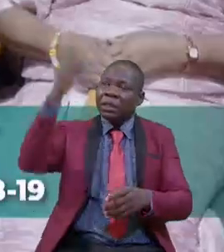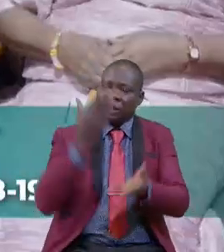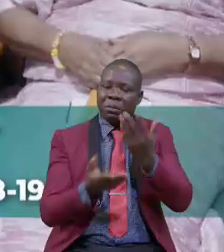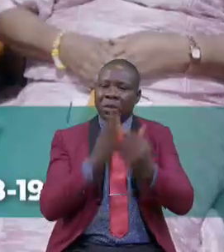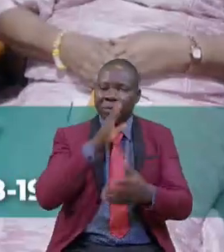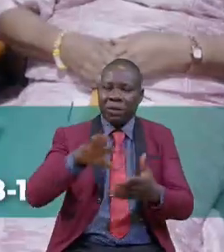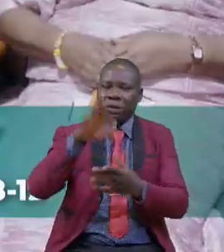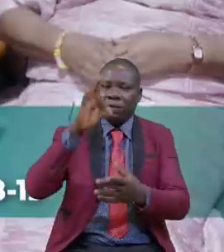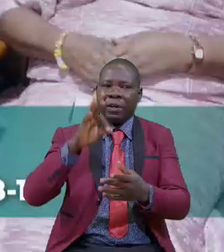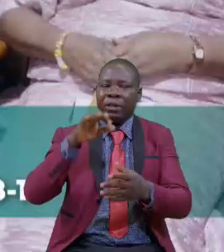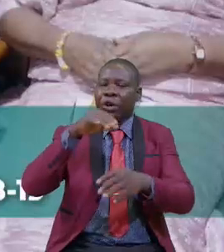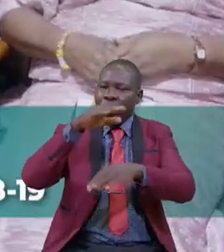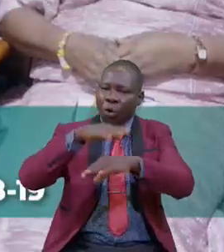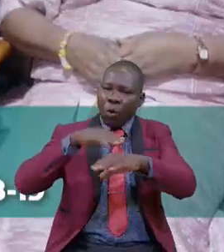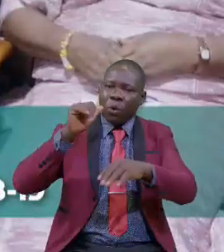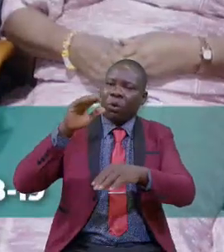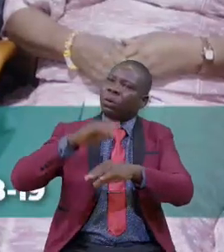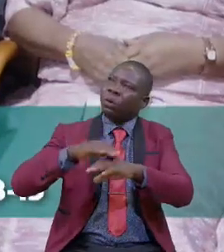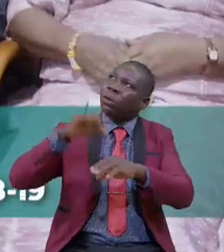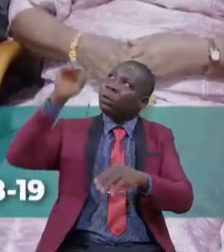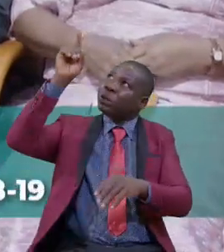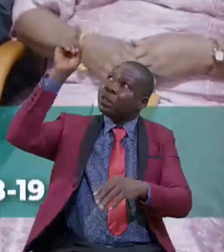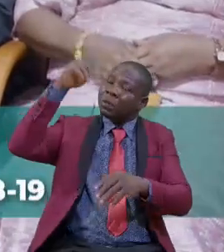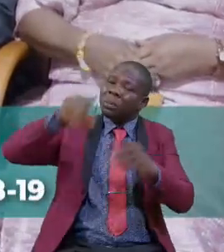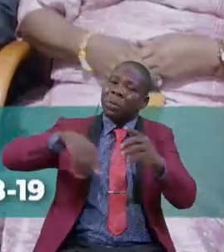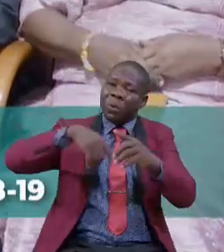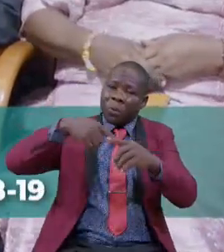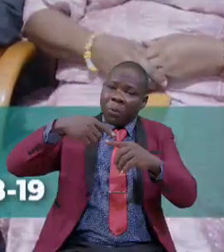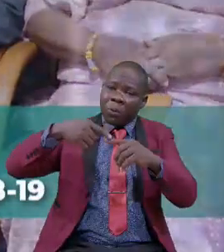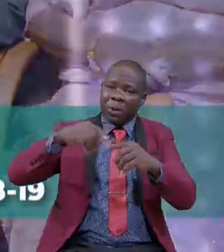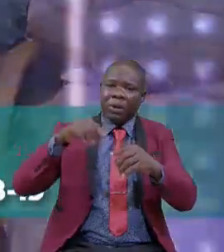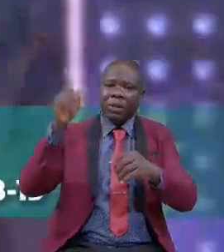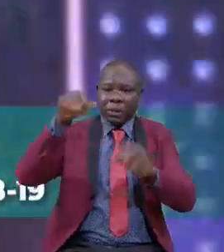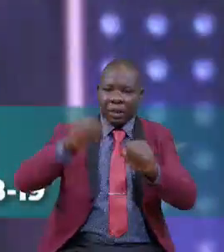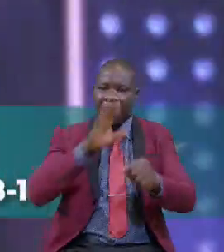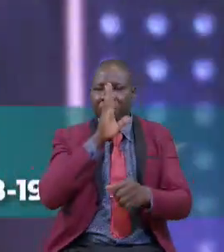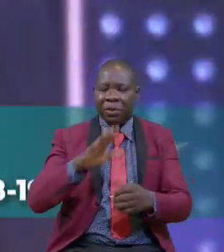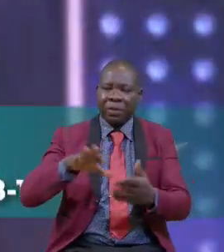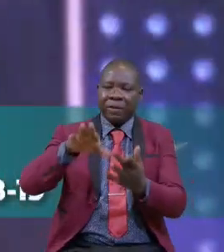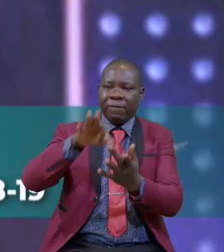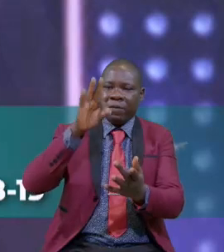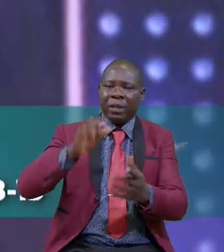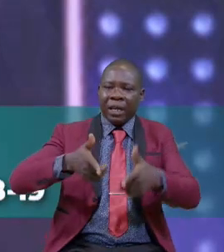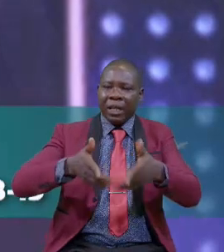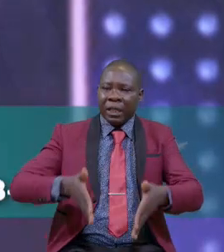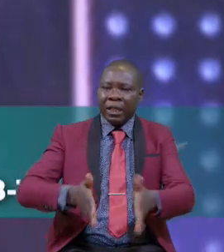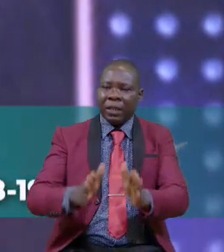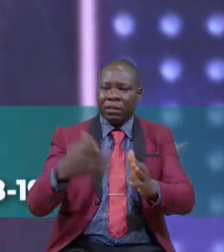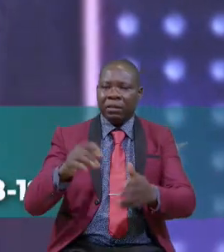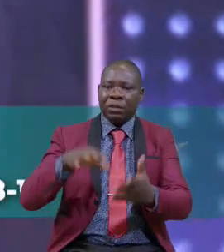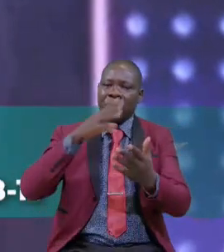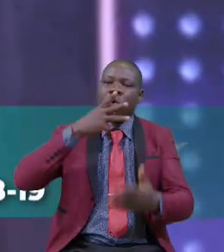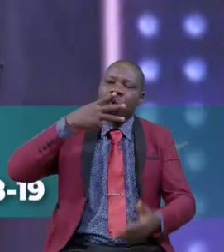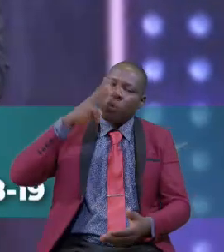says, "Let the wicked forsake his way, and the unrighteous